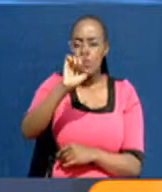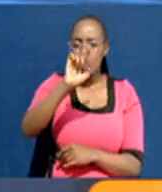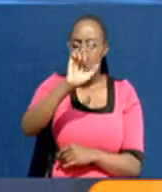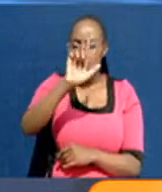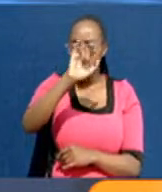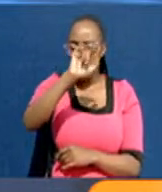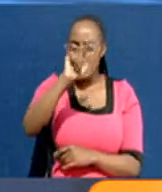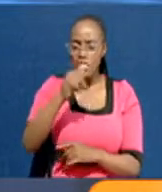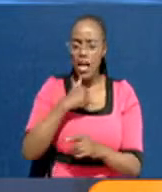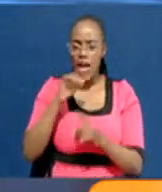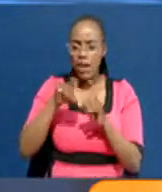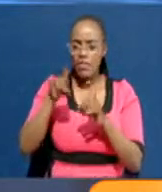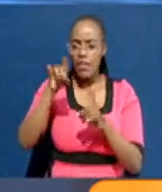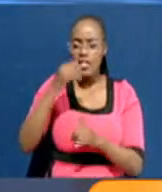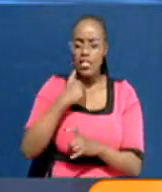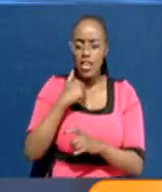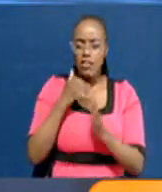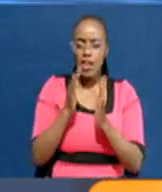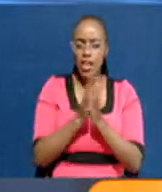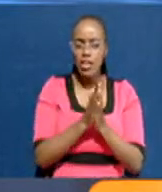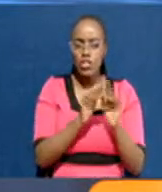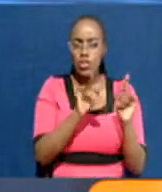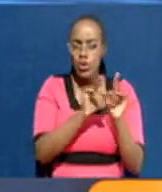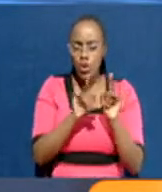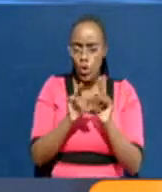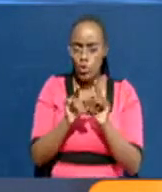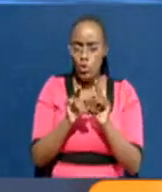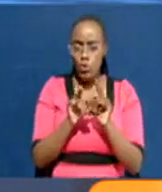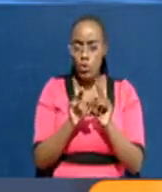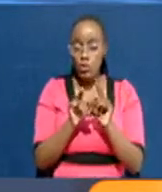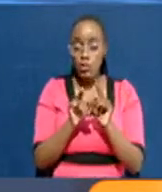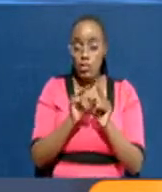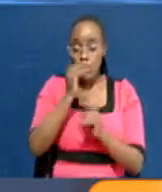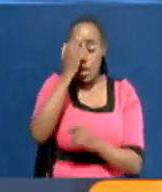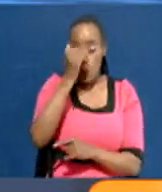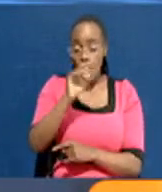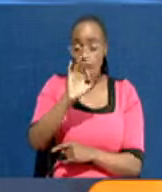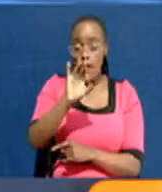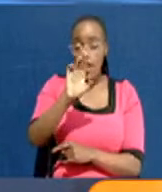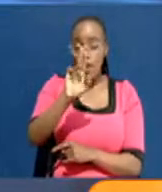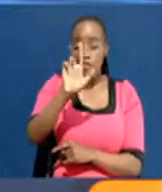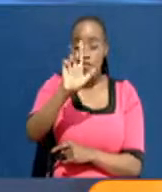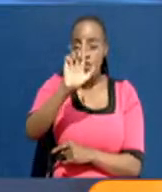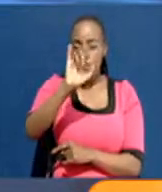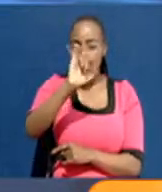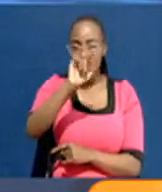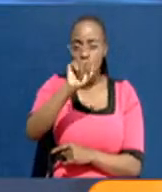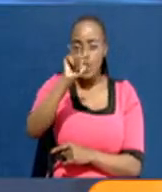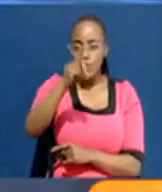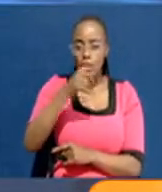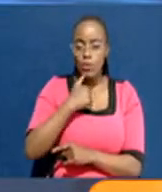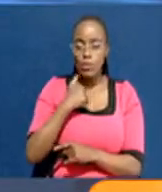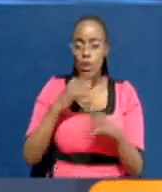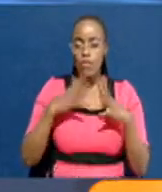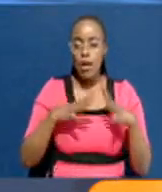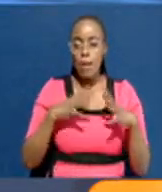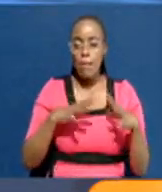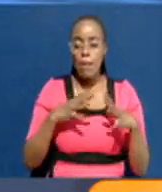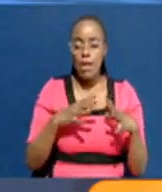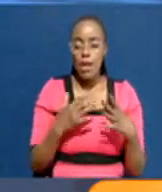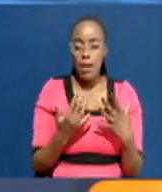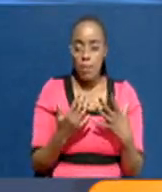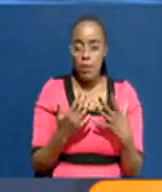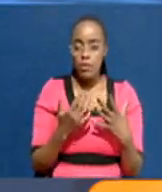for 3 days. It's pretty much free money for 3 days, because Fuliza was supposed to help people finish